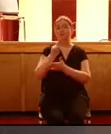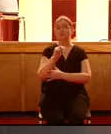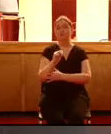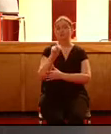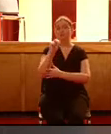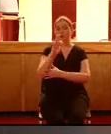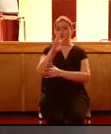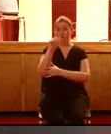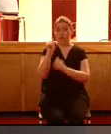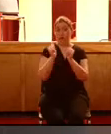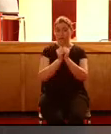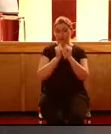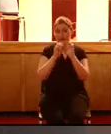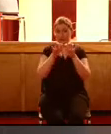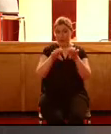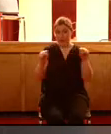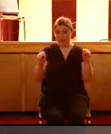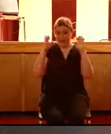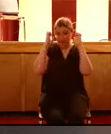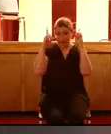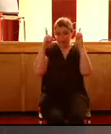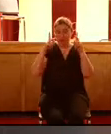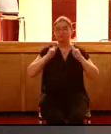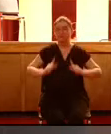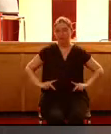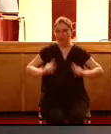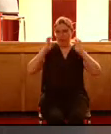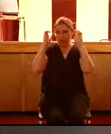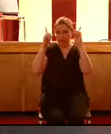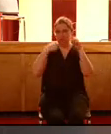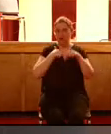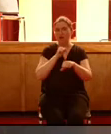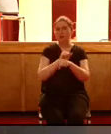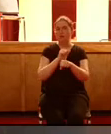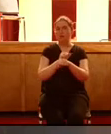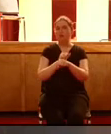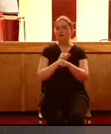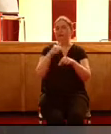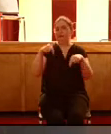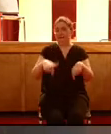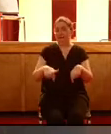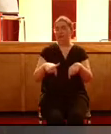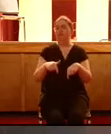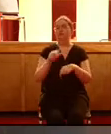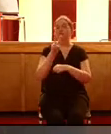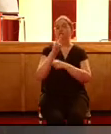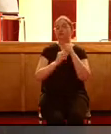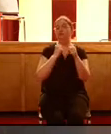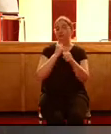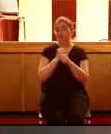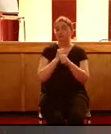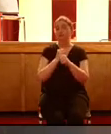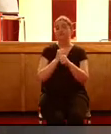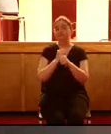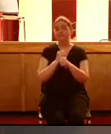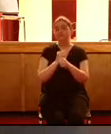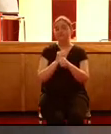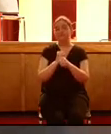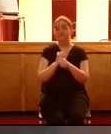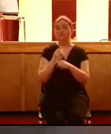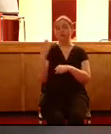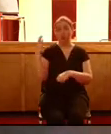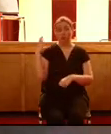education. I taught and coached here in our county for 10 years. And my platform